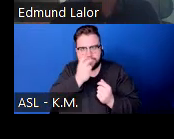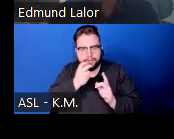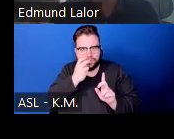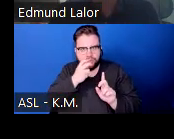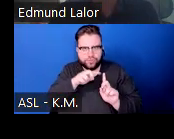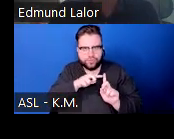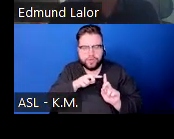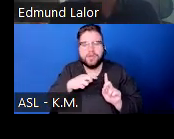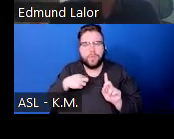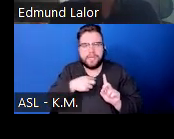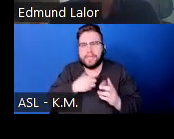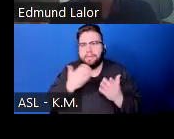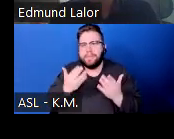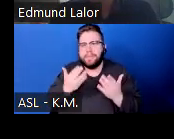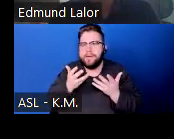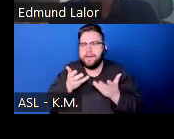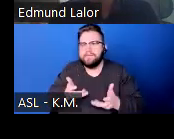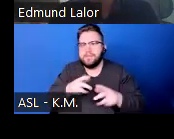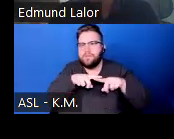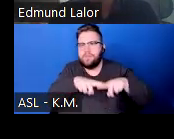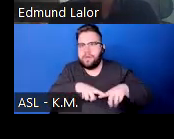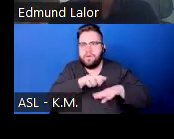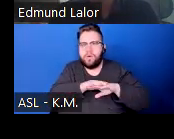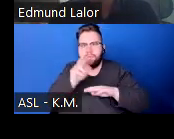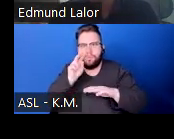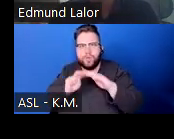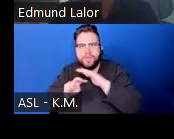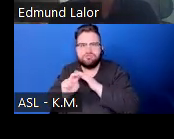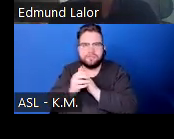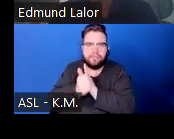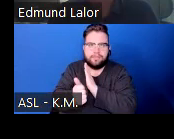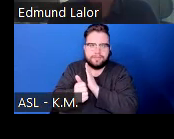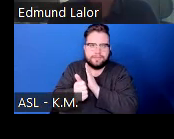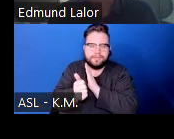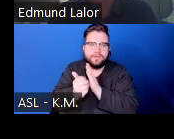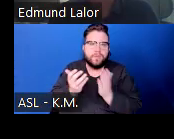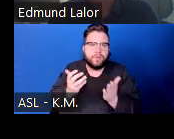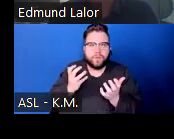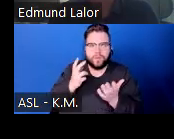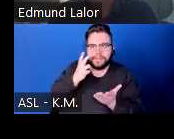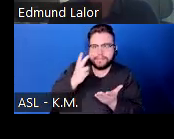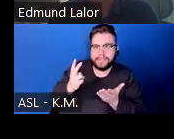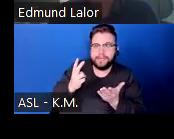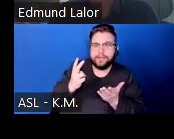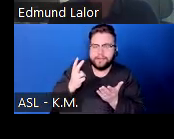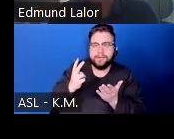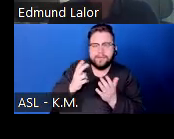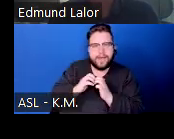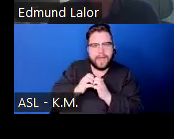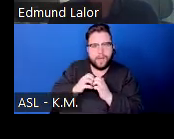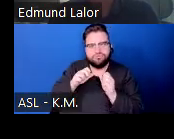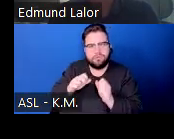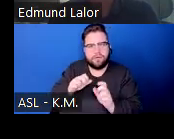context and predictions in order to understand the speech that's happening. So we wanted to see if we could see alterations in how strongly people were